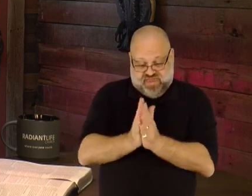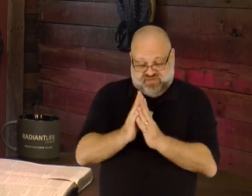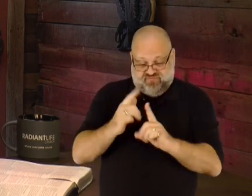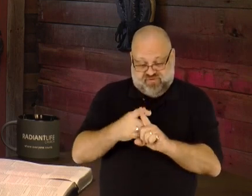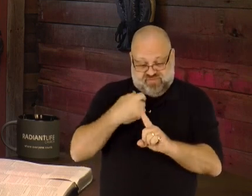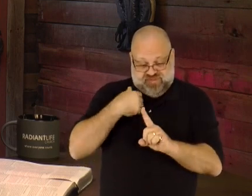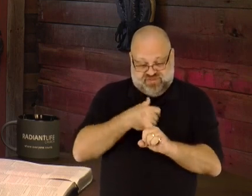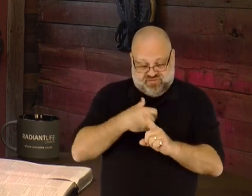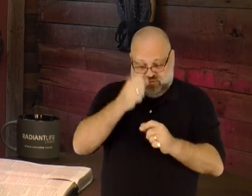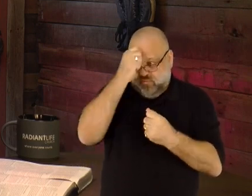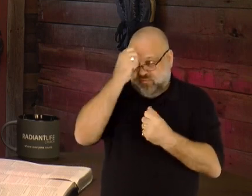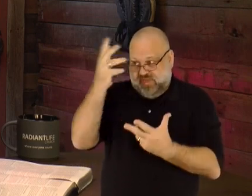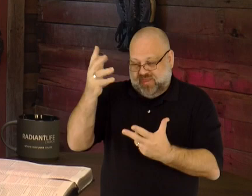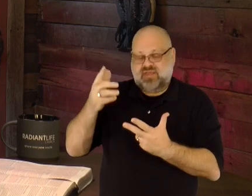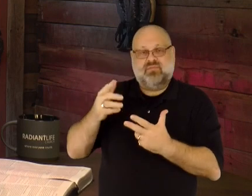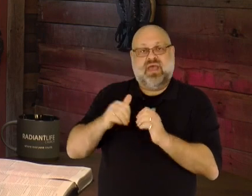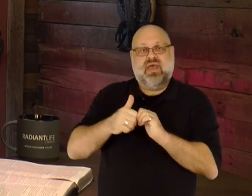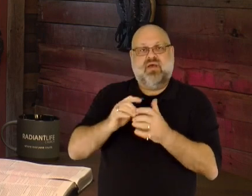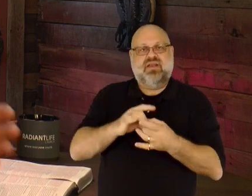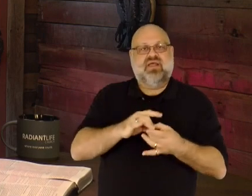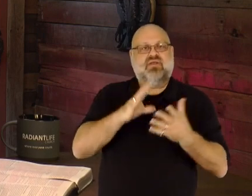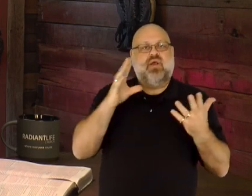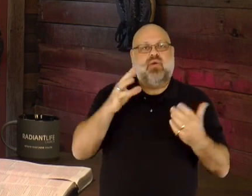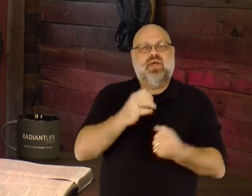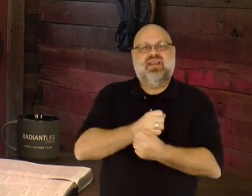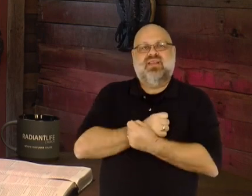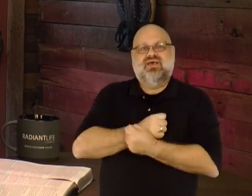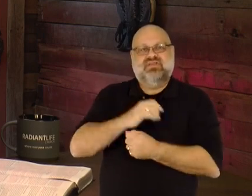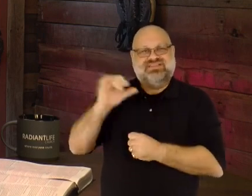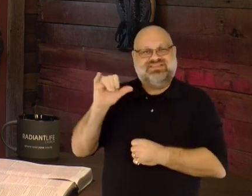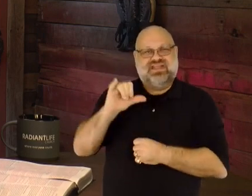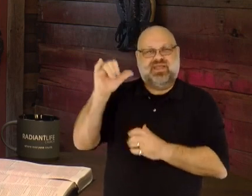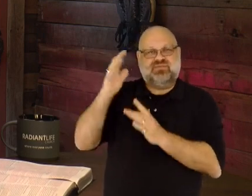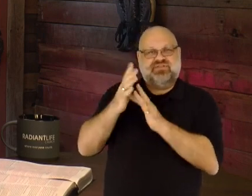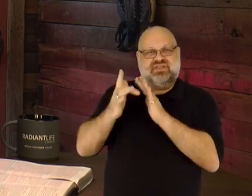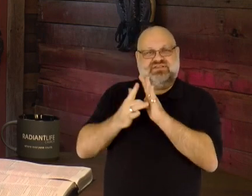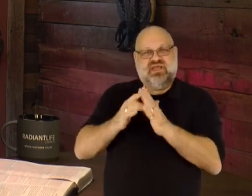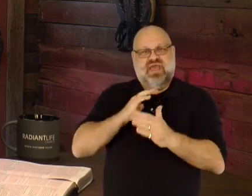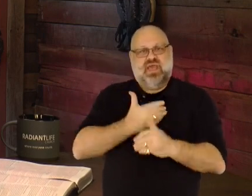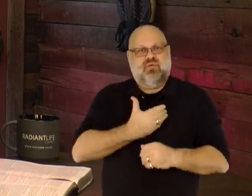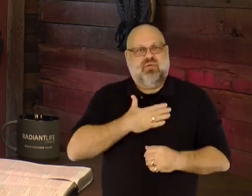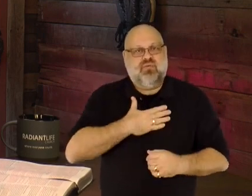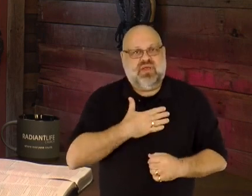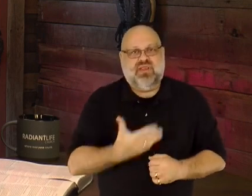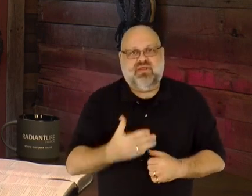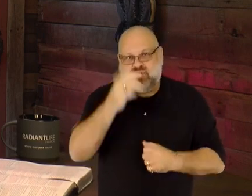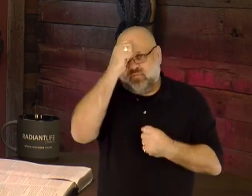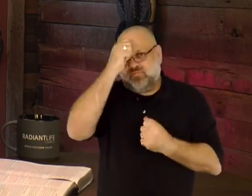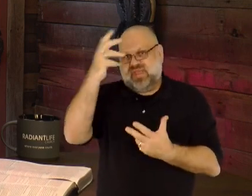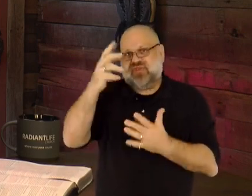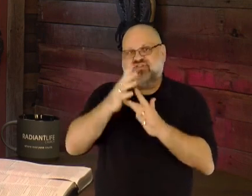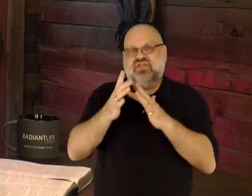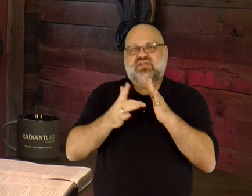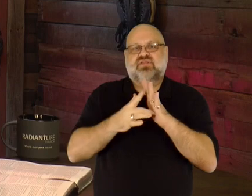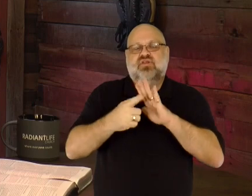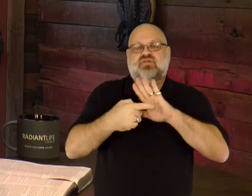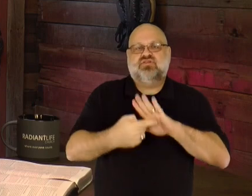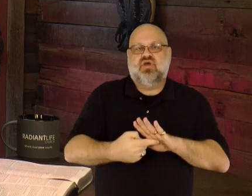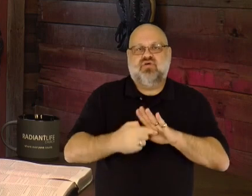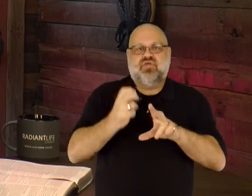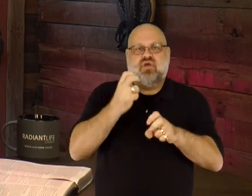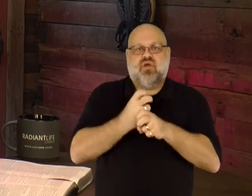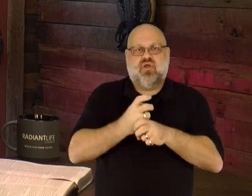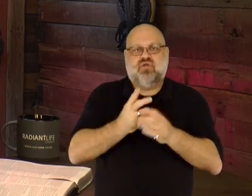to obey him by letting go and loving like he does, our willingness to obey Jesus reveals the